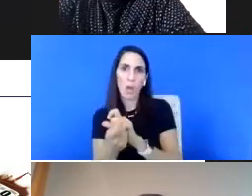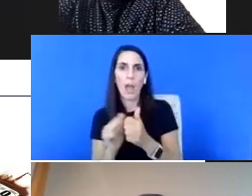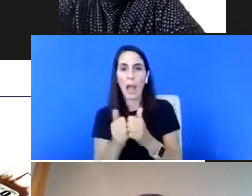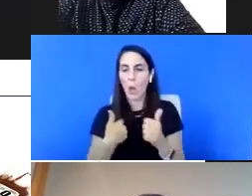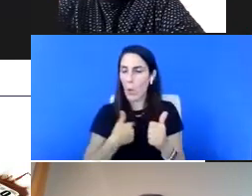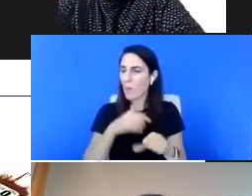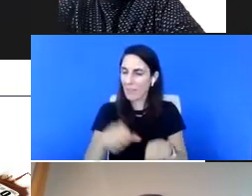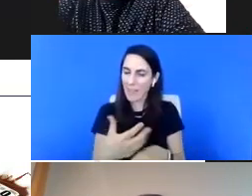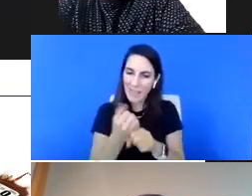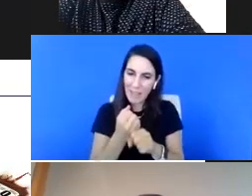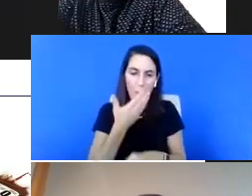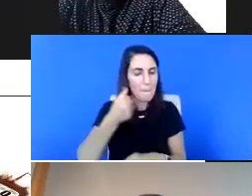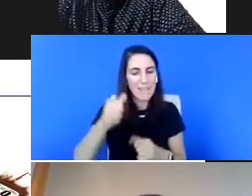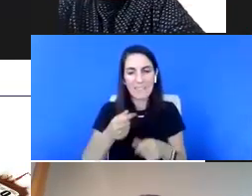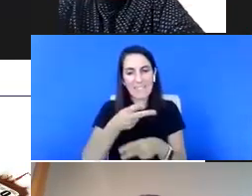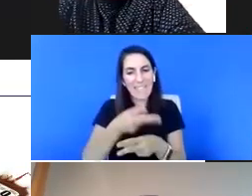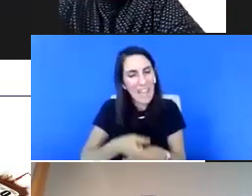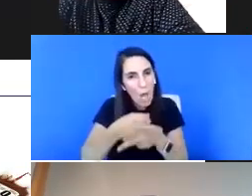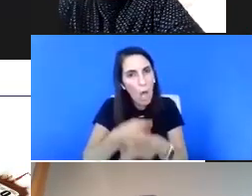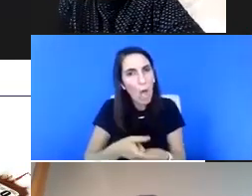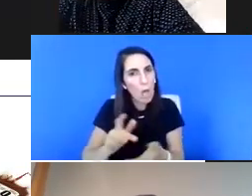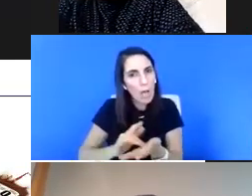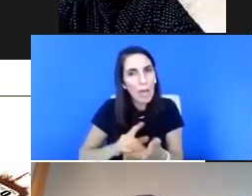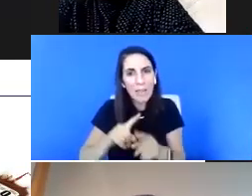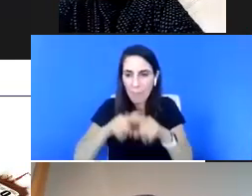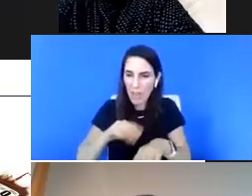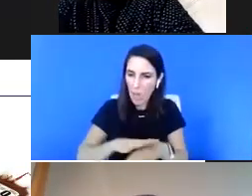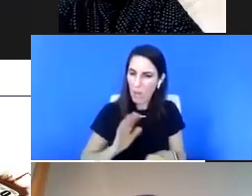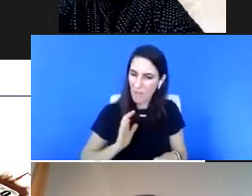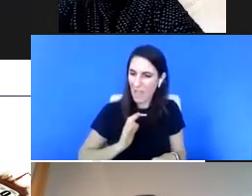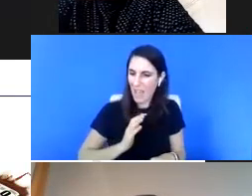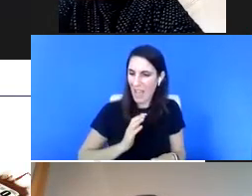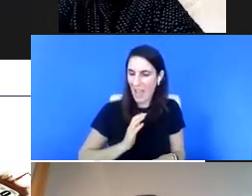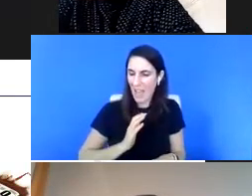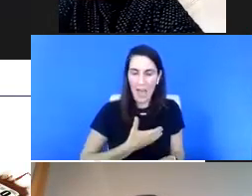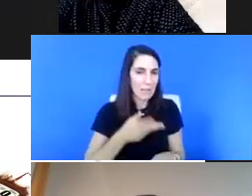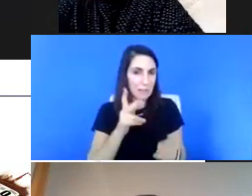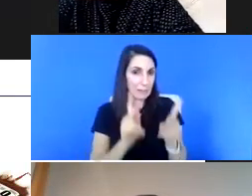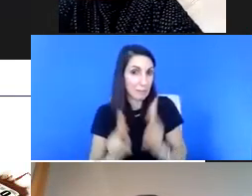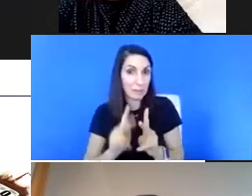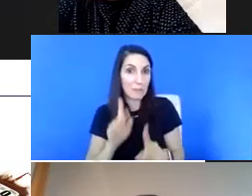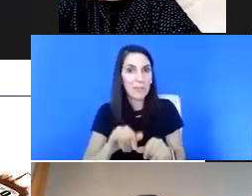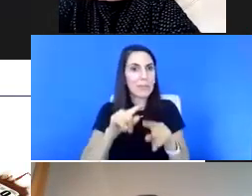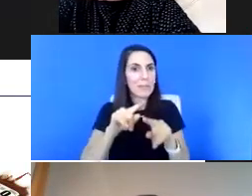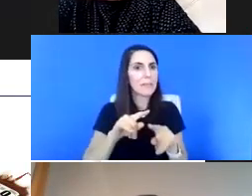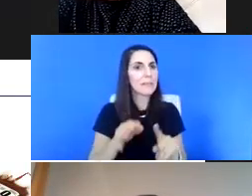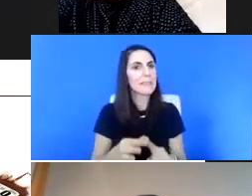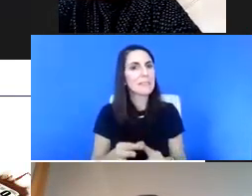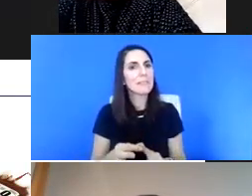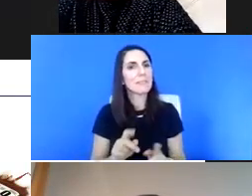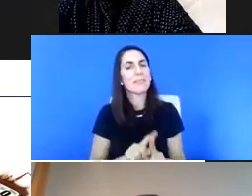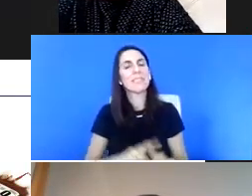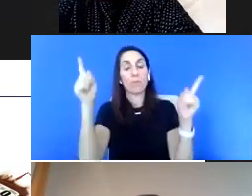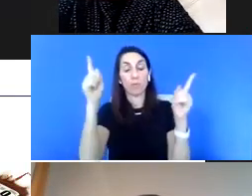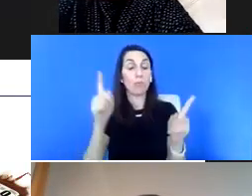best care possible based on our unique makeup. And it's really transformational for NIH. NIH is really doing something that